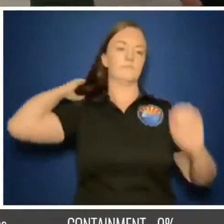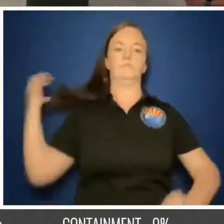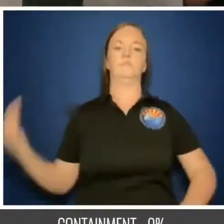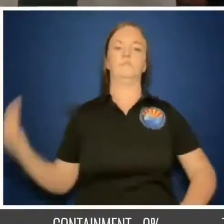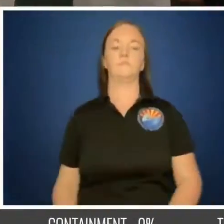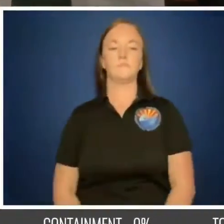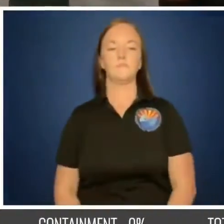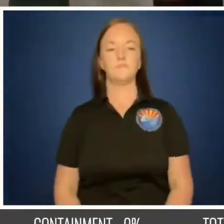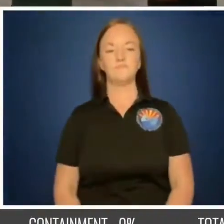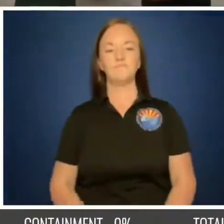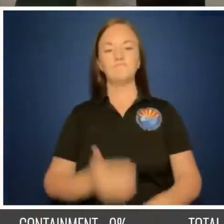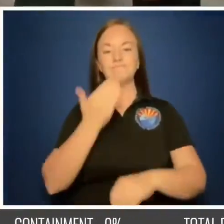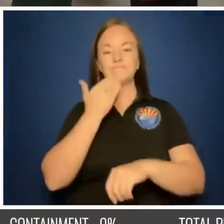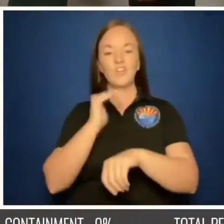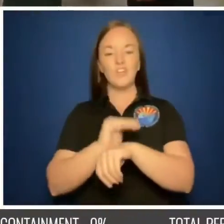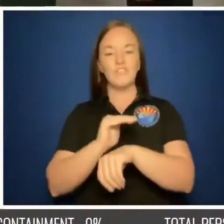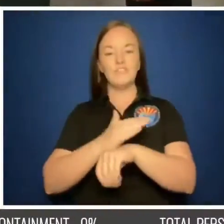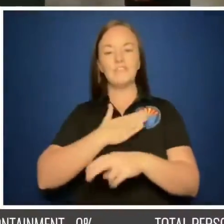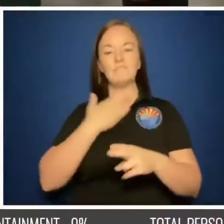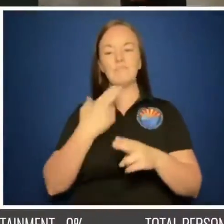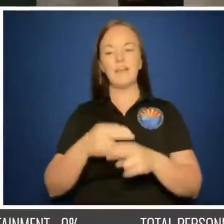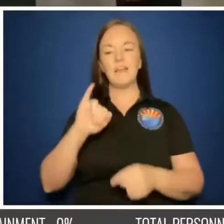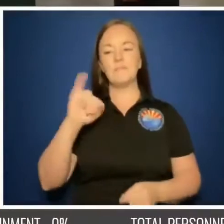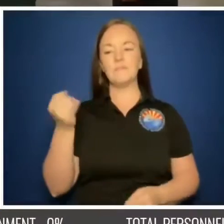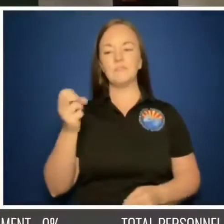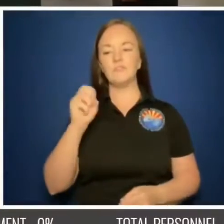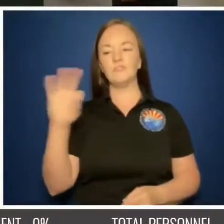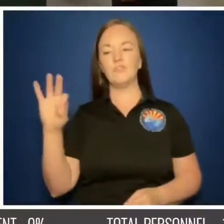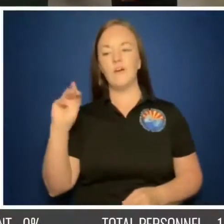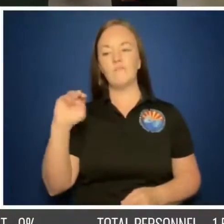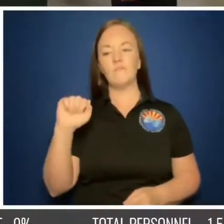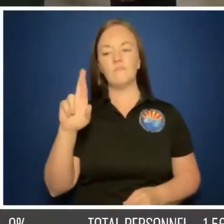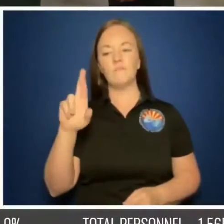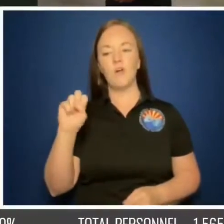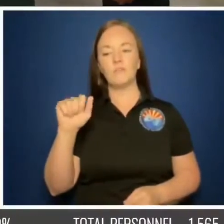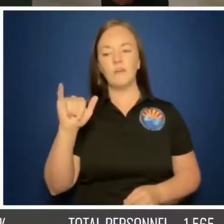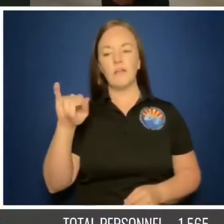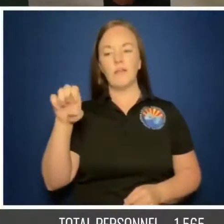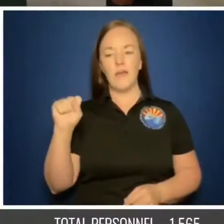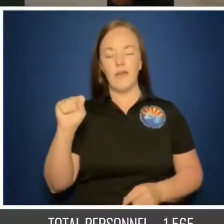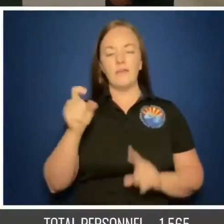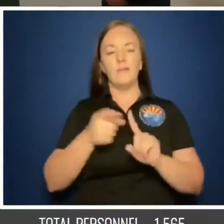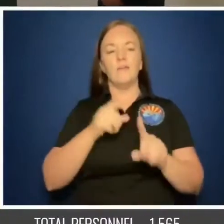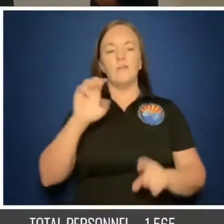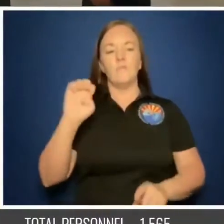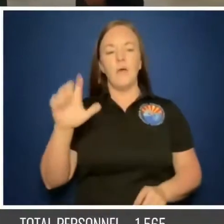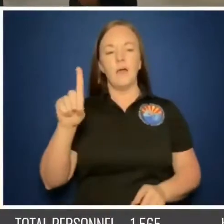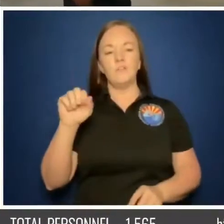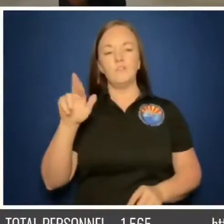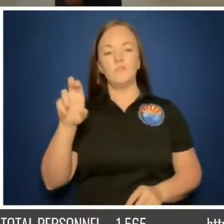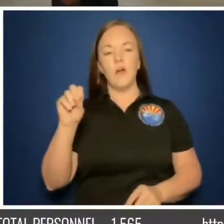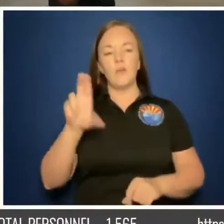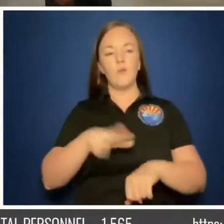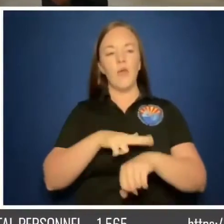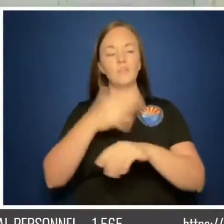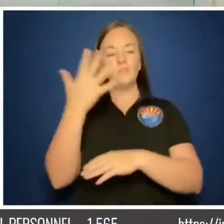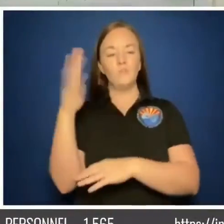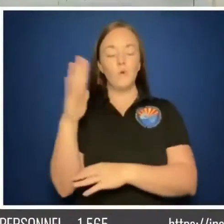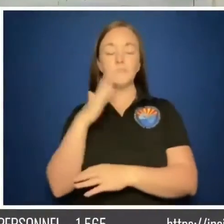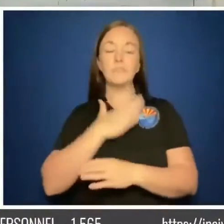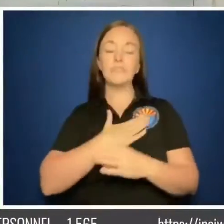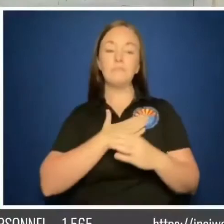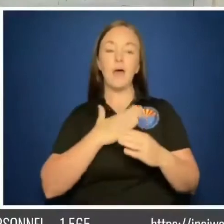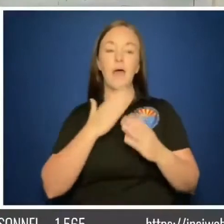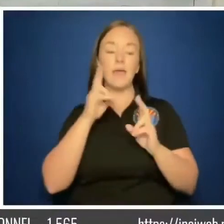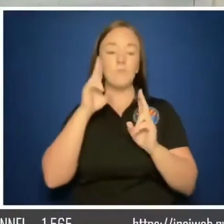Hey, good evening, folks. Jeff Marcellet from the El Dorado National Forest. And it's my great privilege this first night, this first